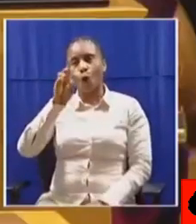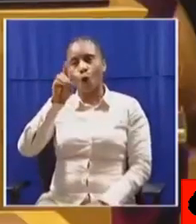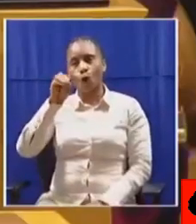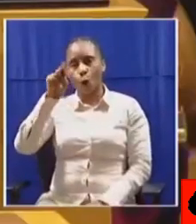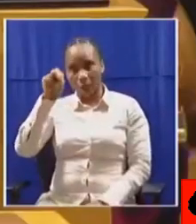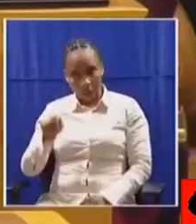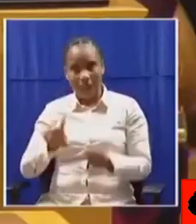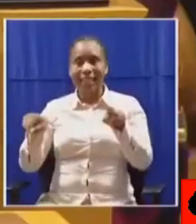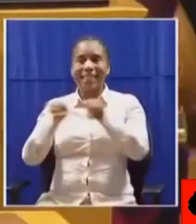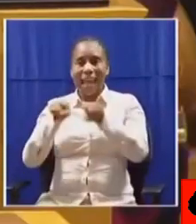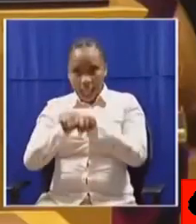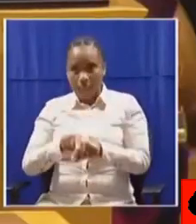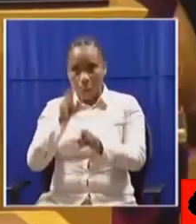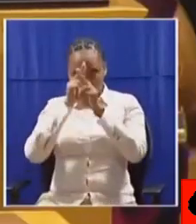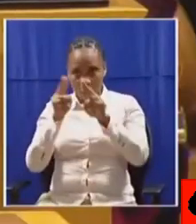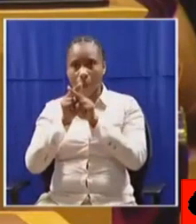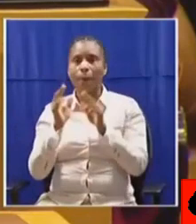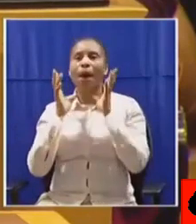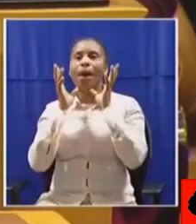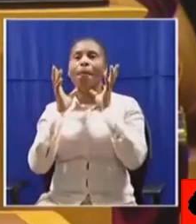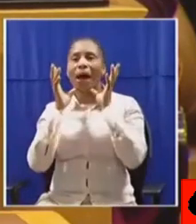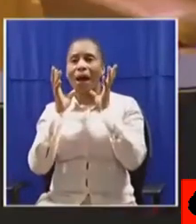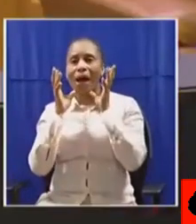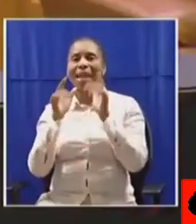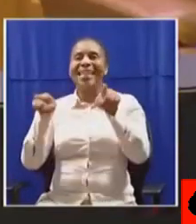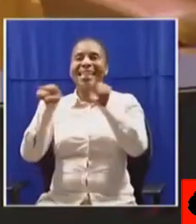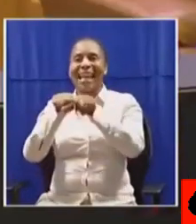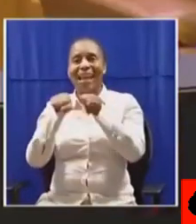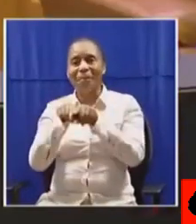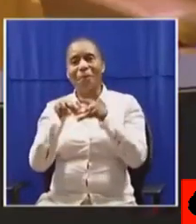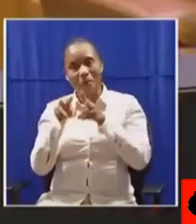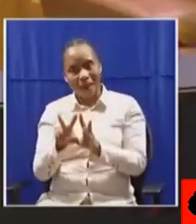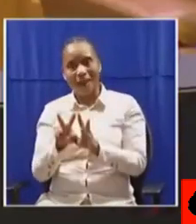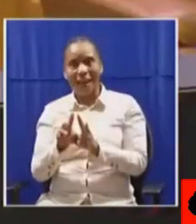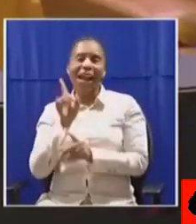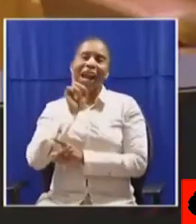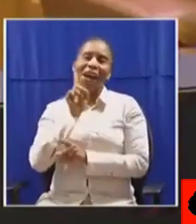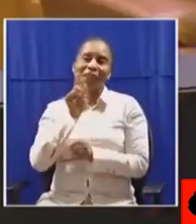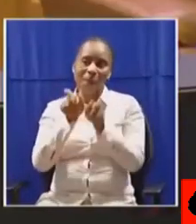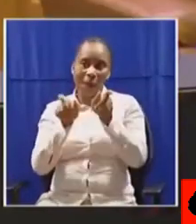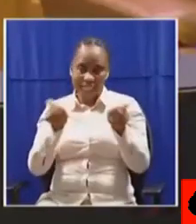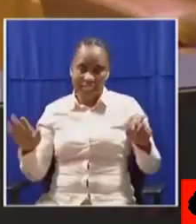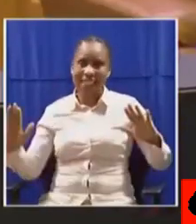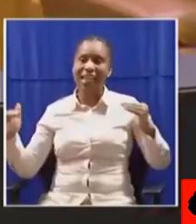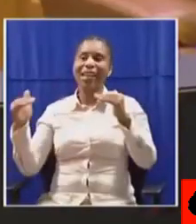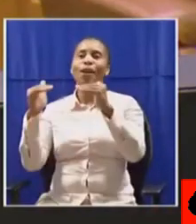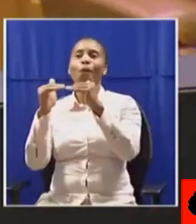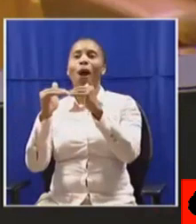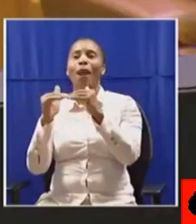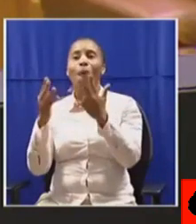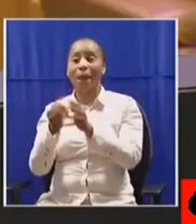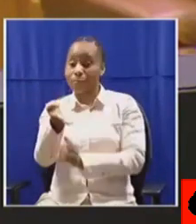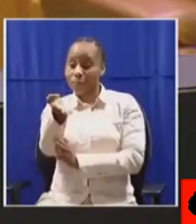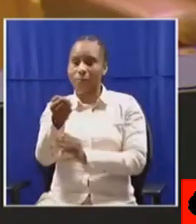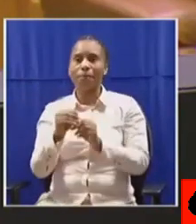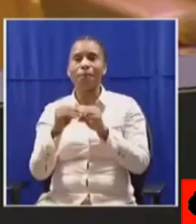Honorable Malema. By the same measure, every person is equal before the law and must